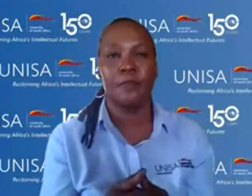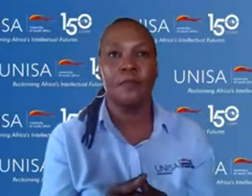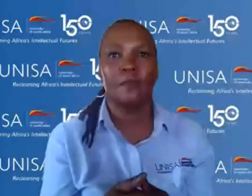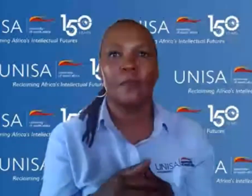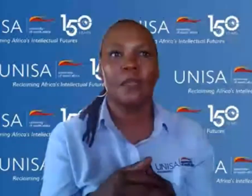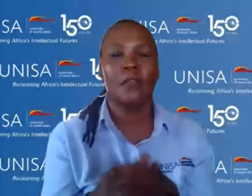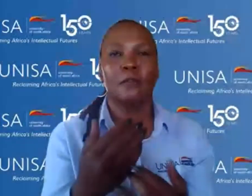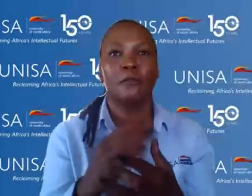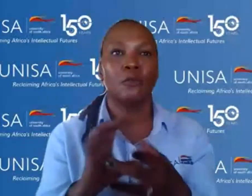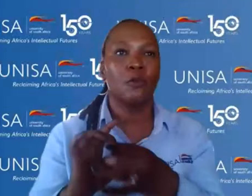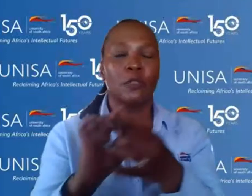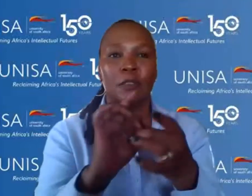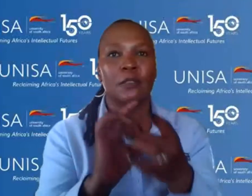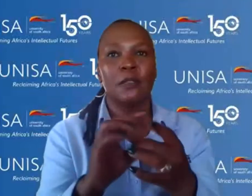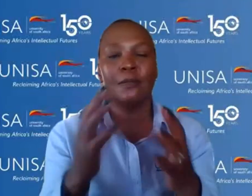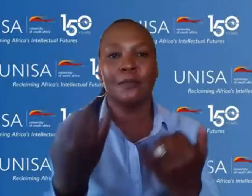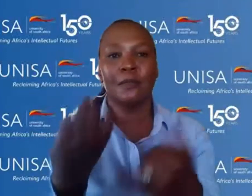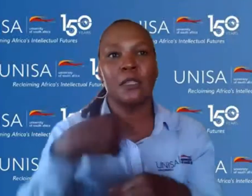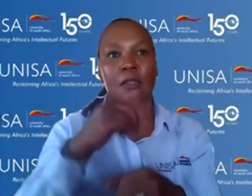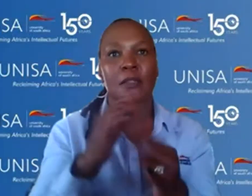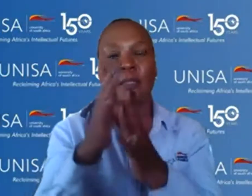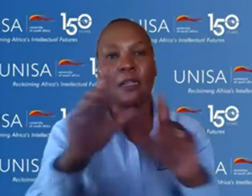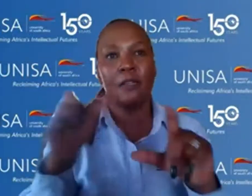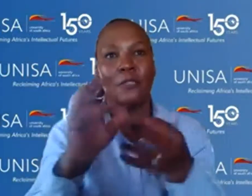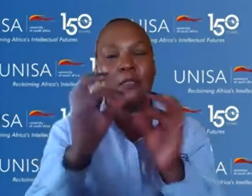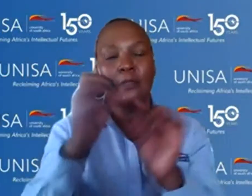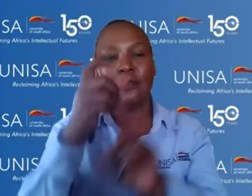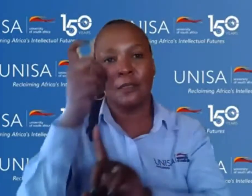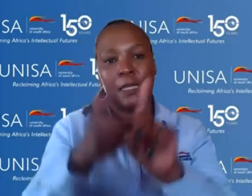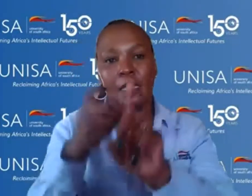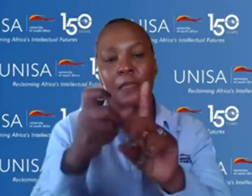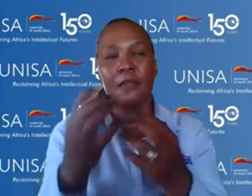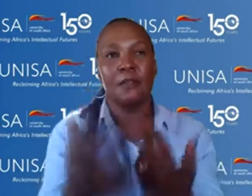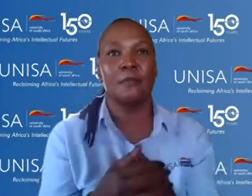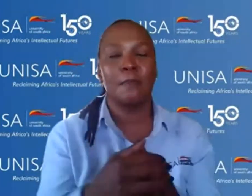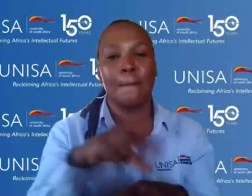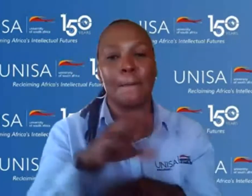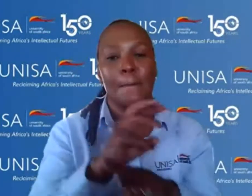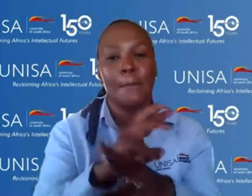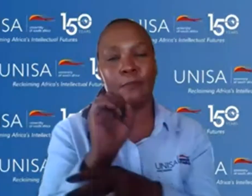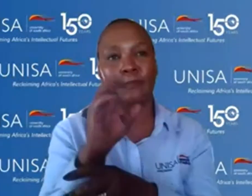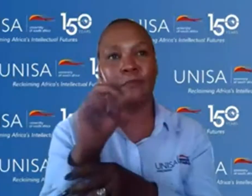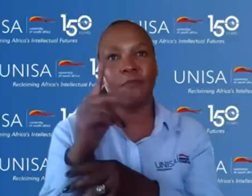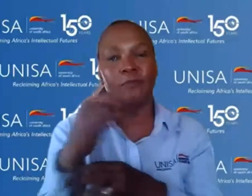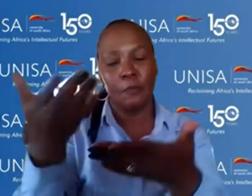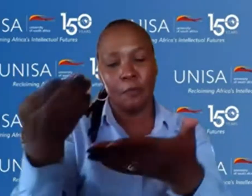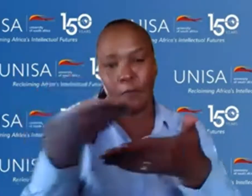connectivity. She is our sign language interpreter. Miss Sophie, you are also welcome.